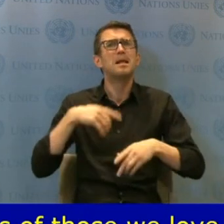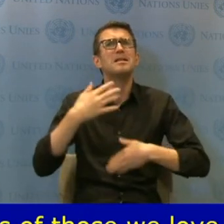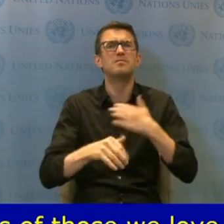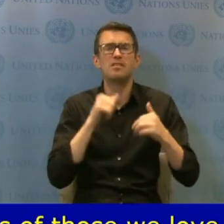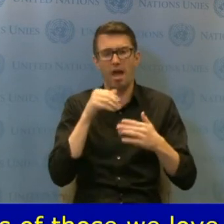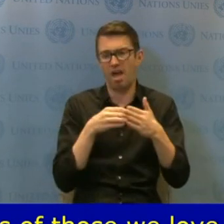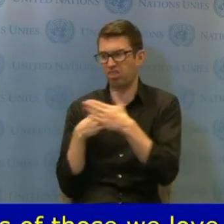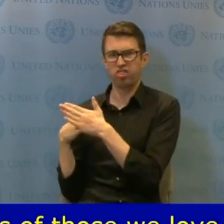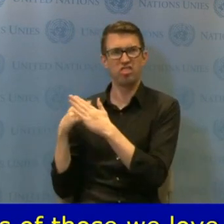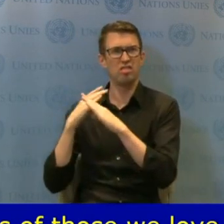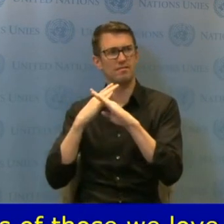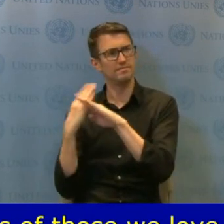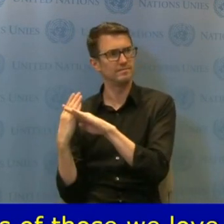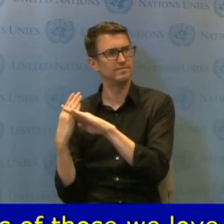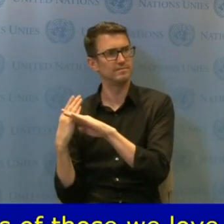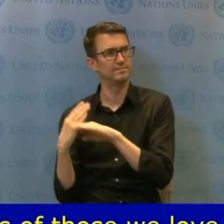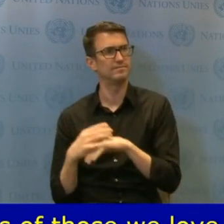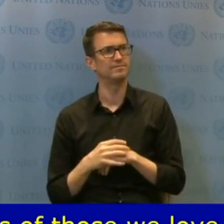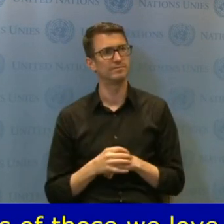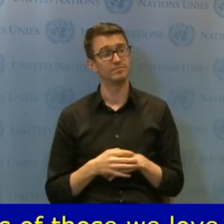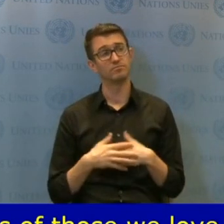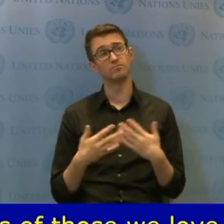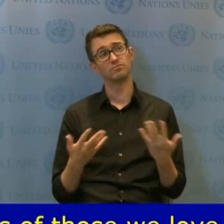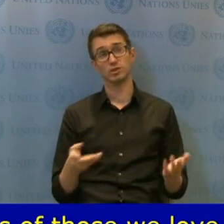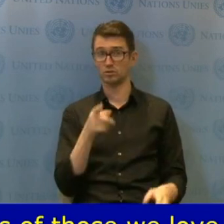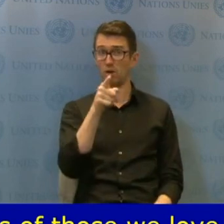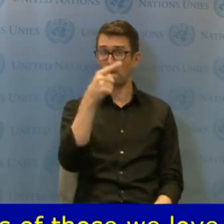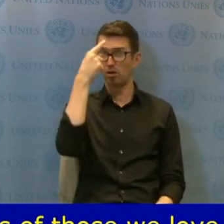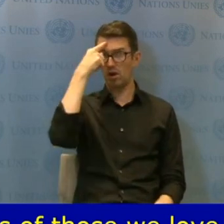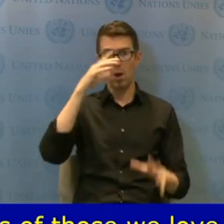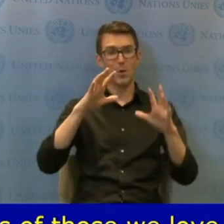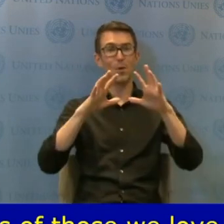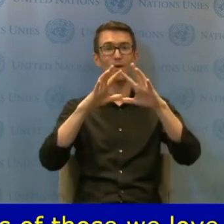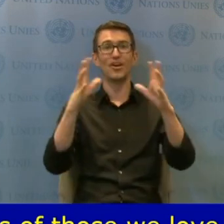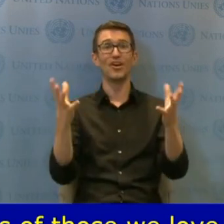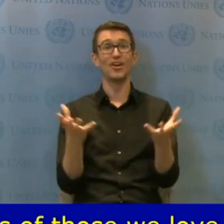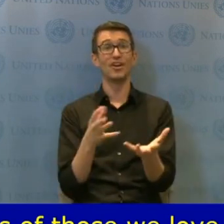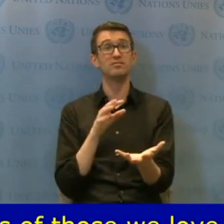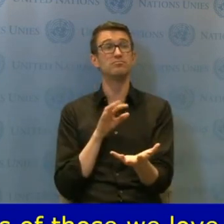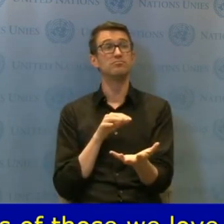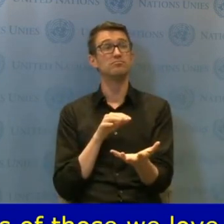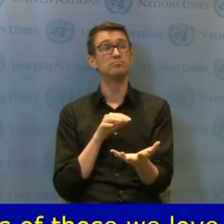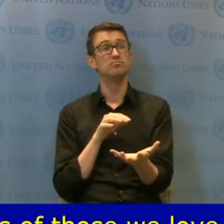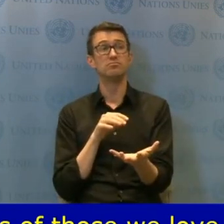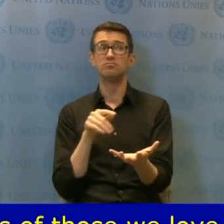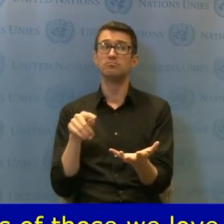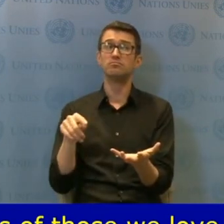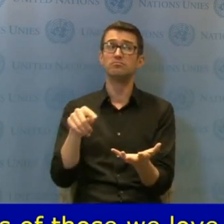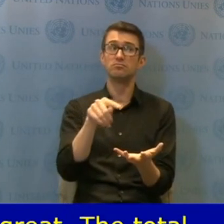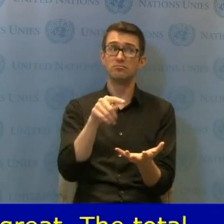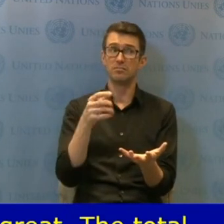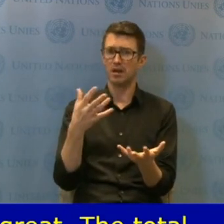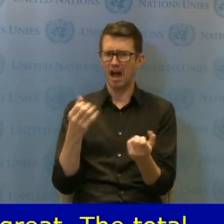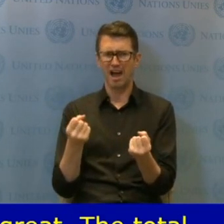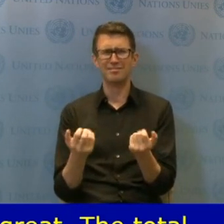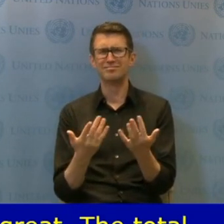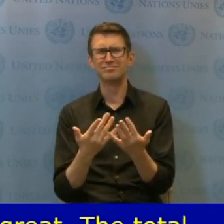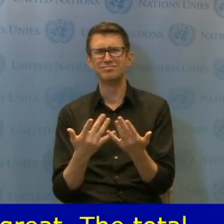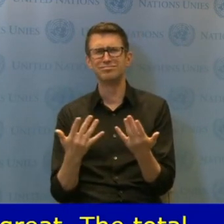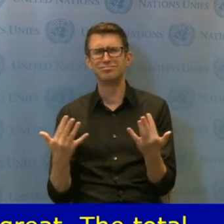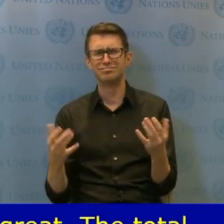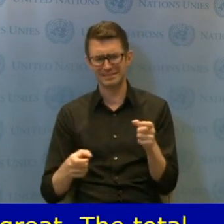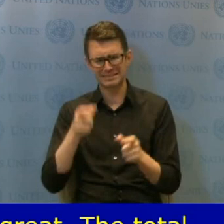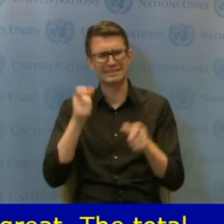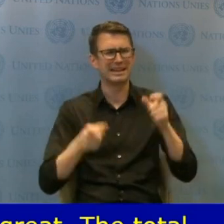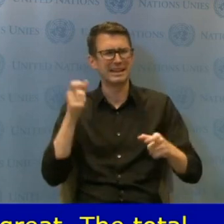of our civilization will need to double. The rate of urbanization is so large that it will